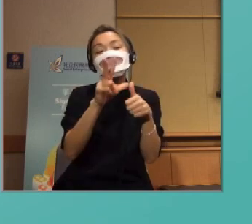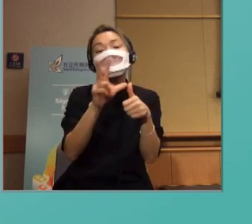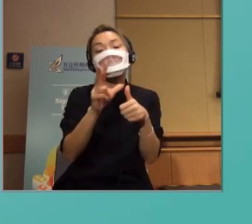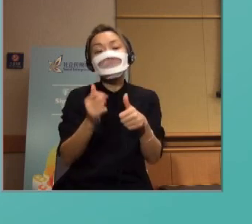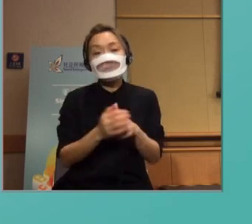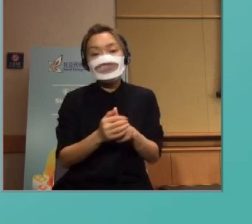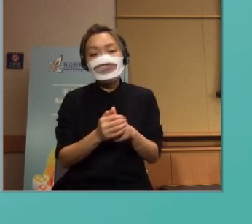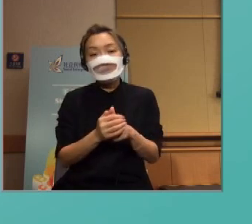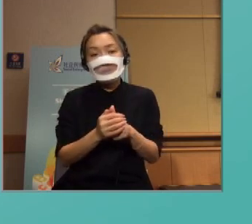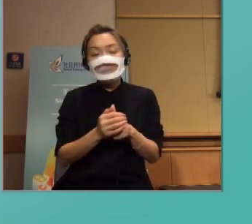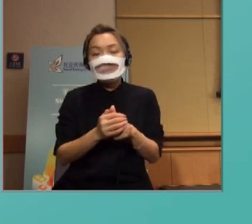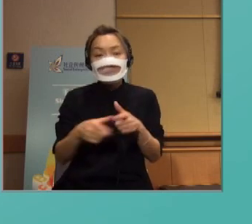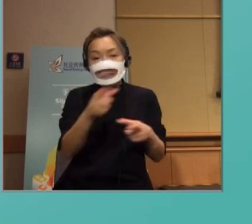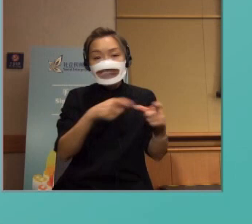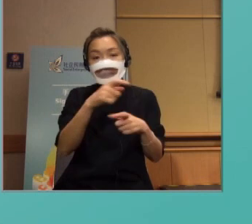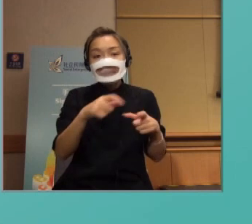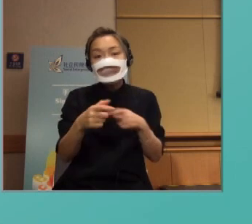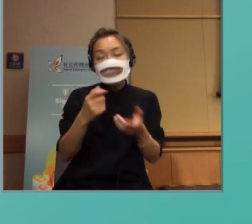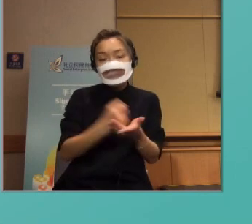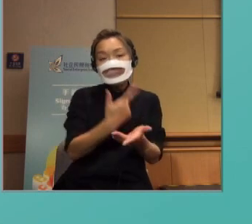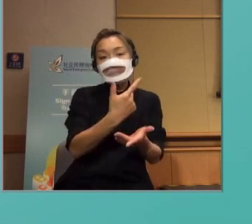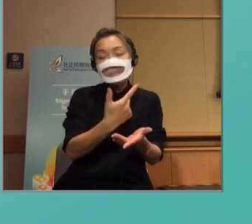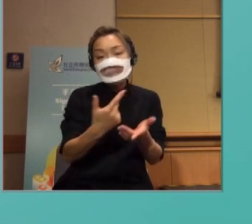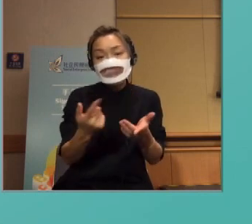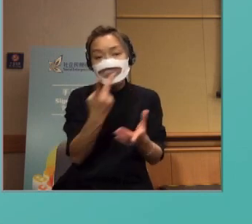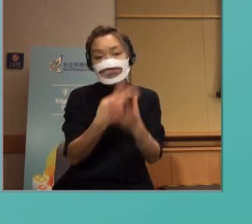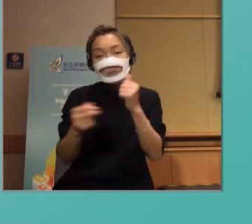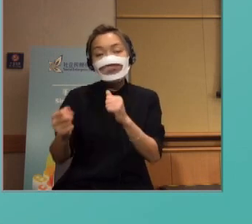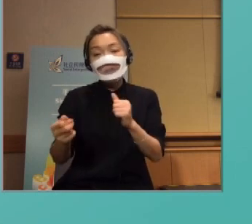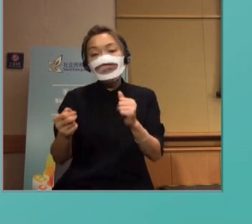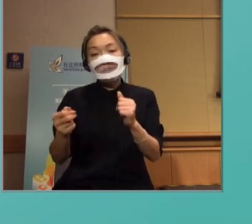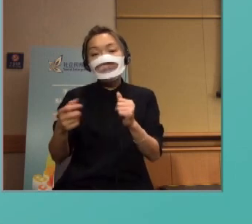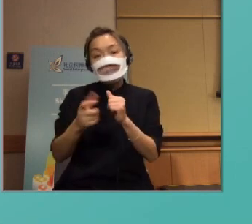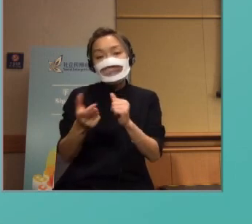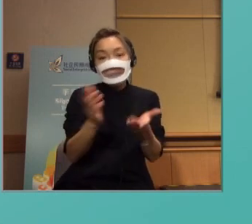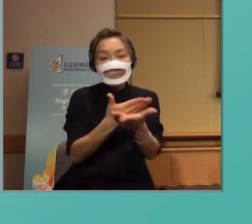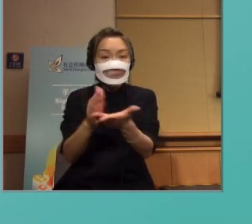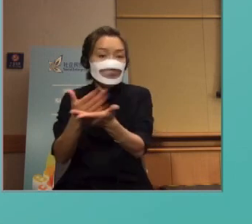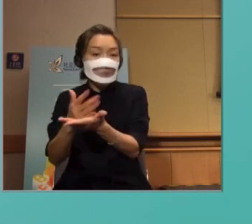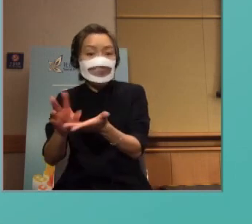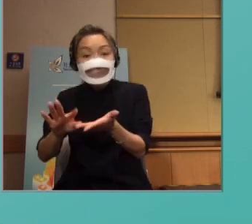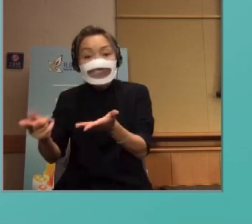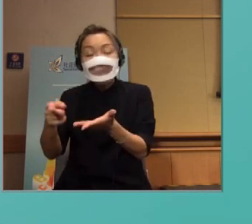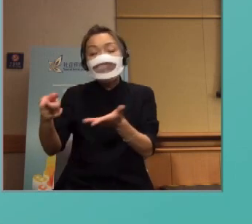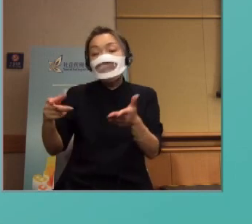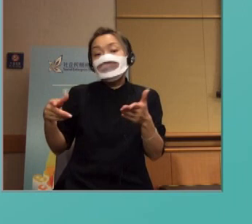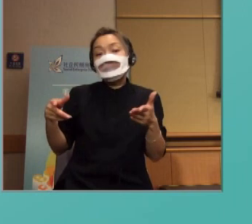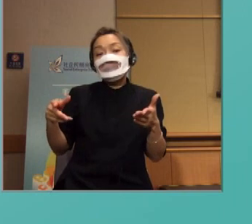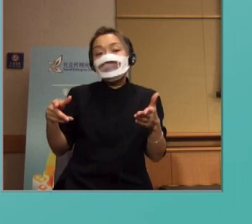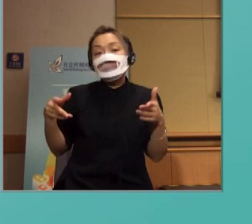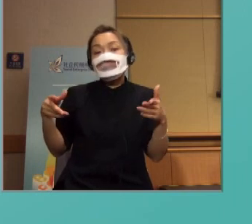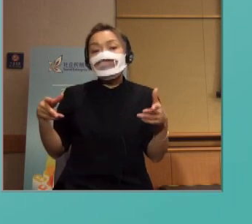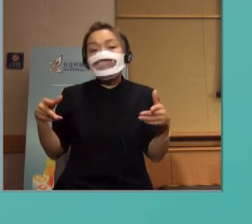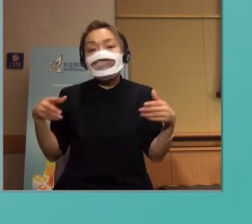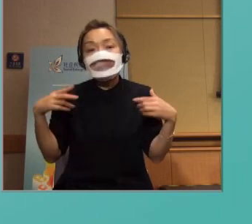don't want you to know about. But these game companies make lots of profit. And this basically is just a way to share that value basically to the players who give value,